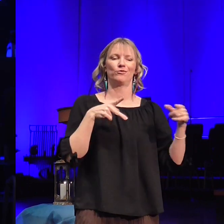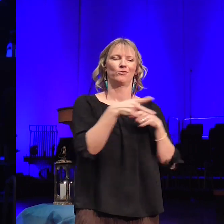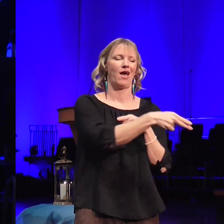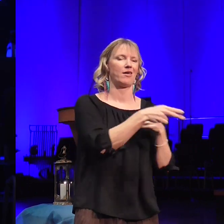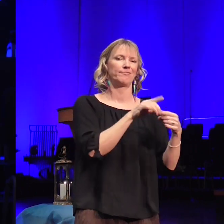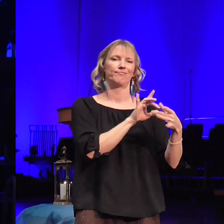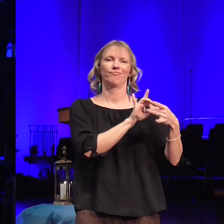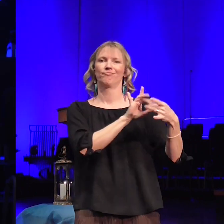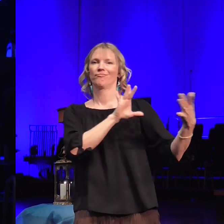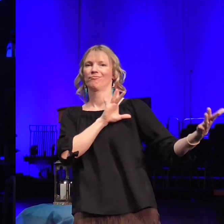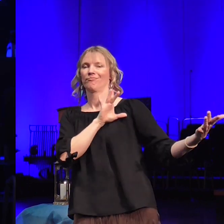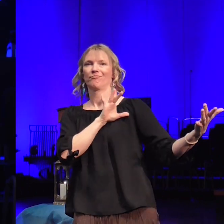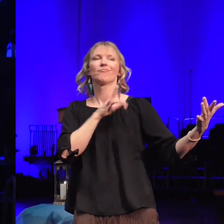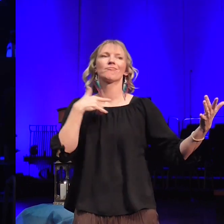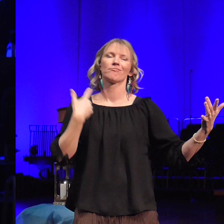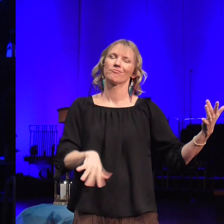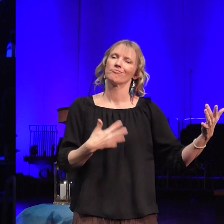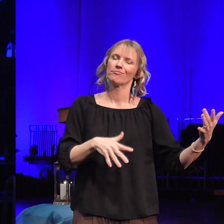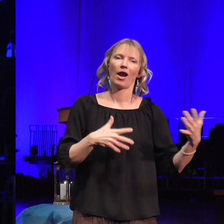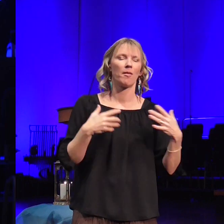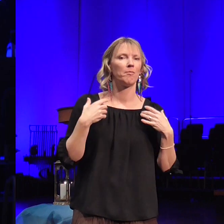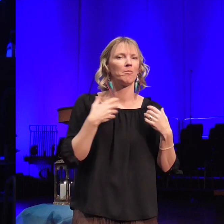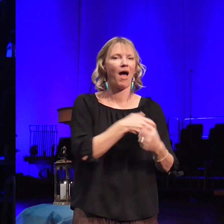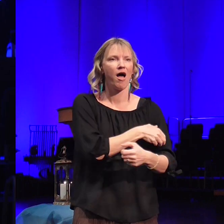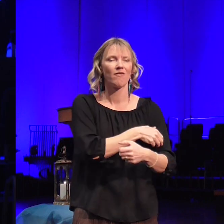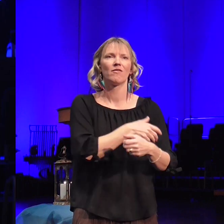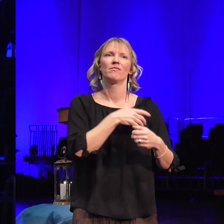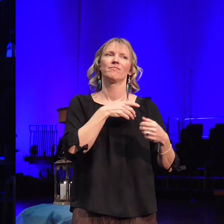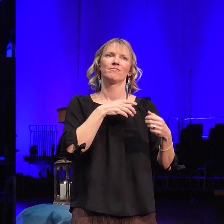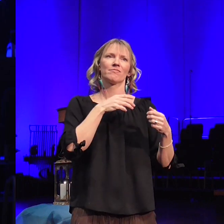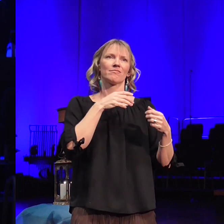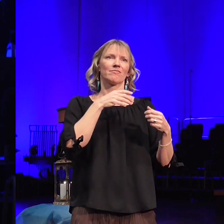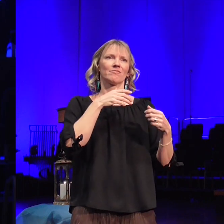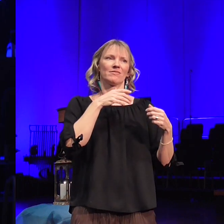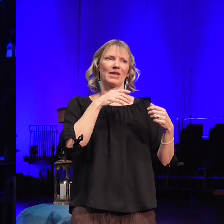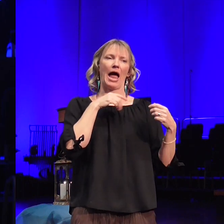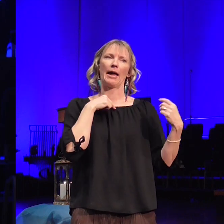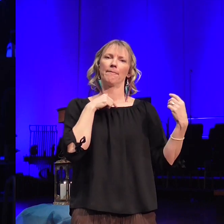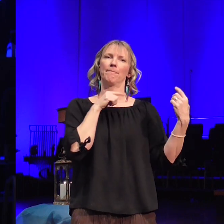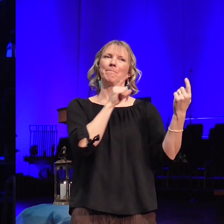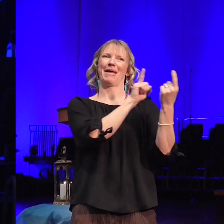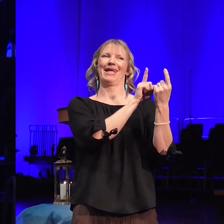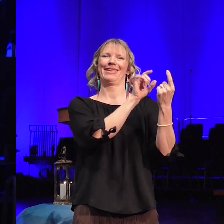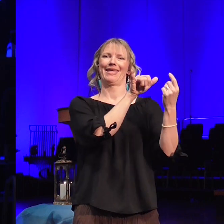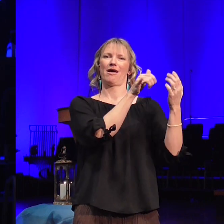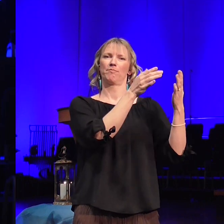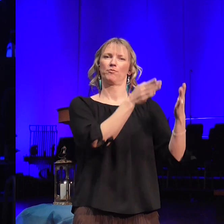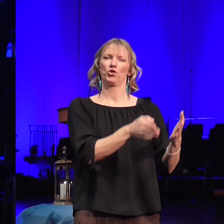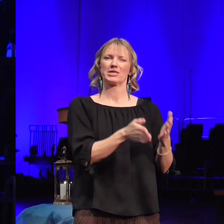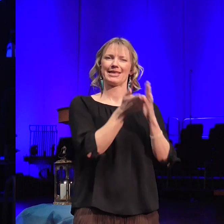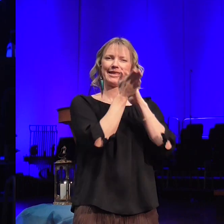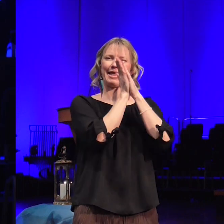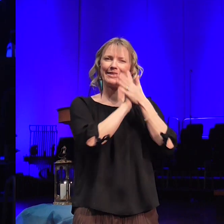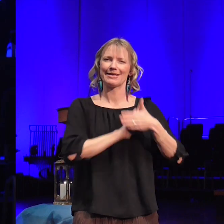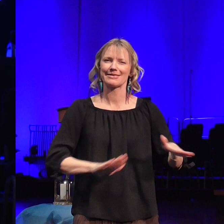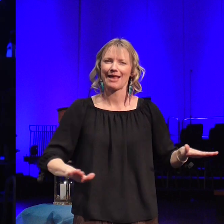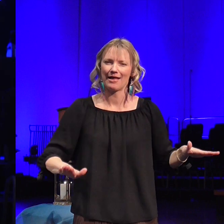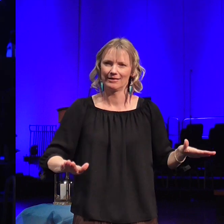remember how powerful it was each and every day to meet that person in the silence, to get rid of the